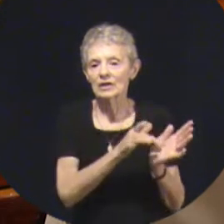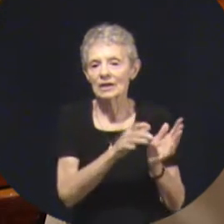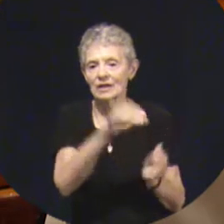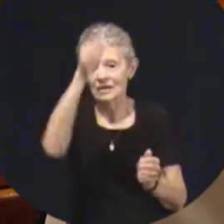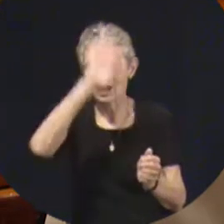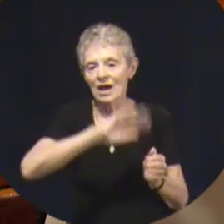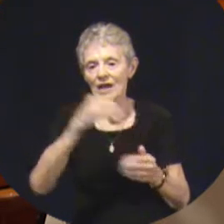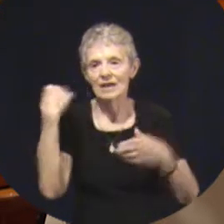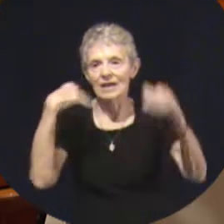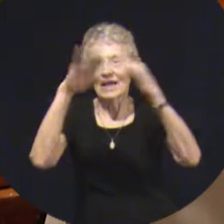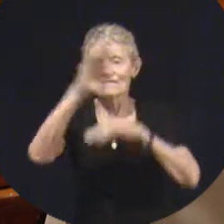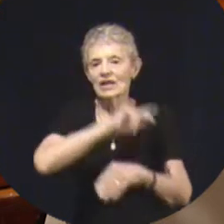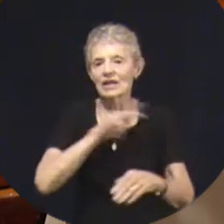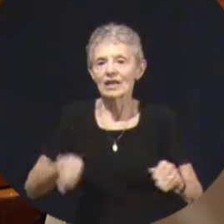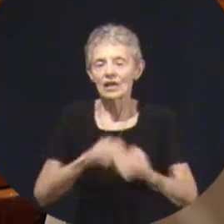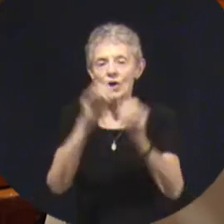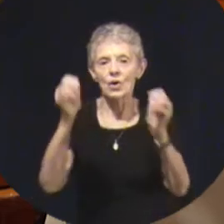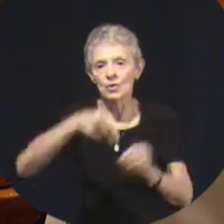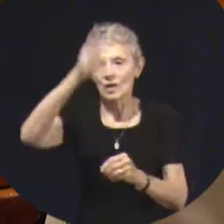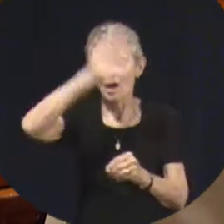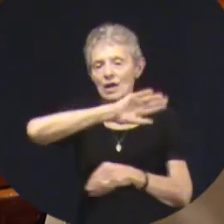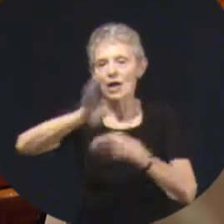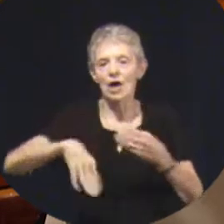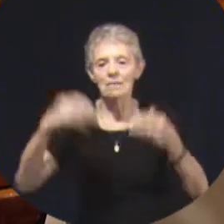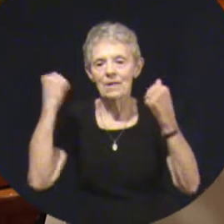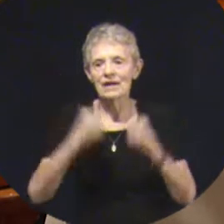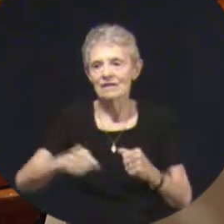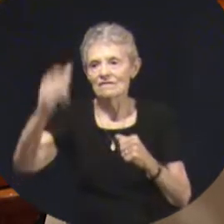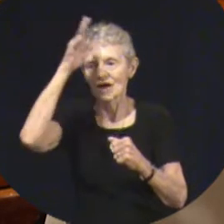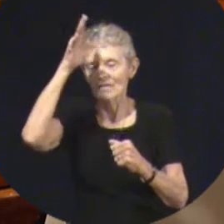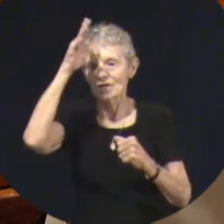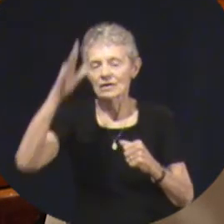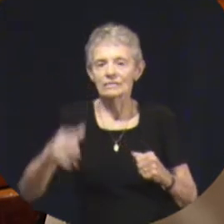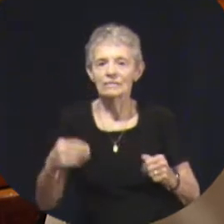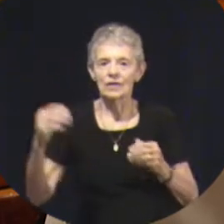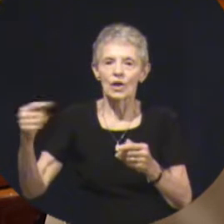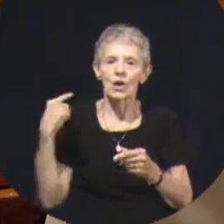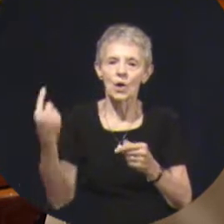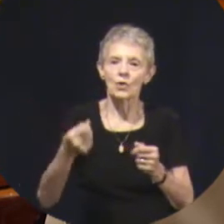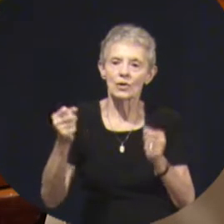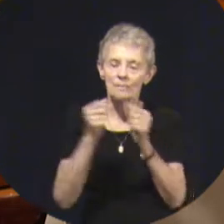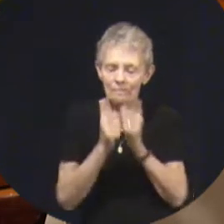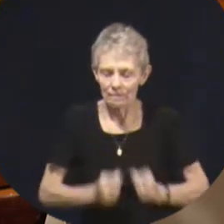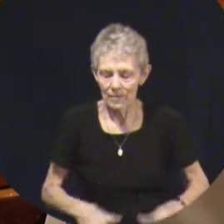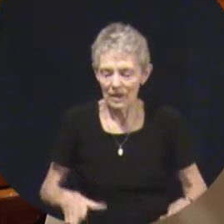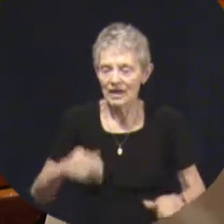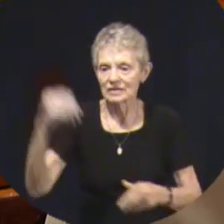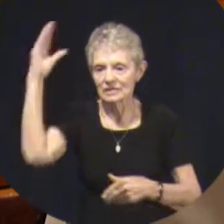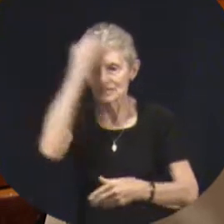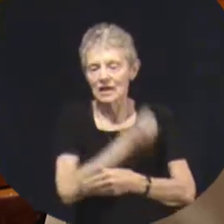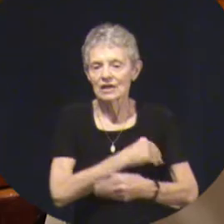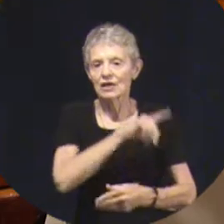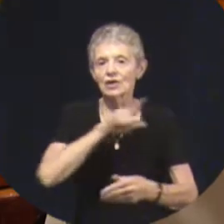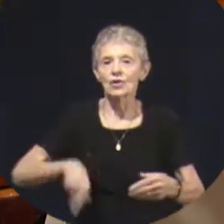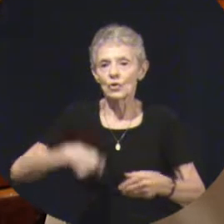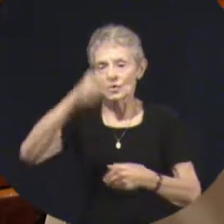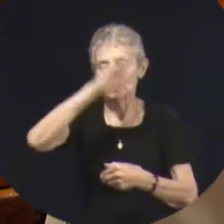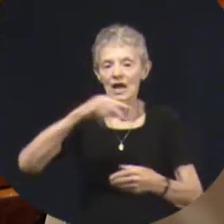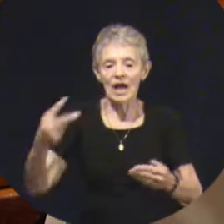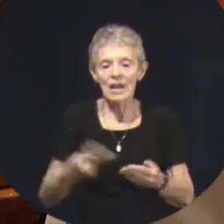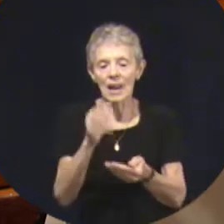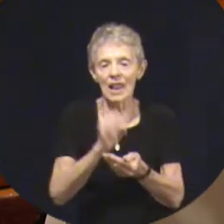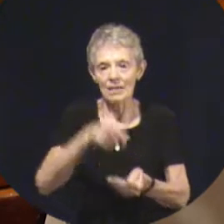God, Almighty Father, Lord God, Only Begotten Son, Lord God, Lamb of God, Son of the